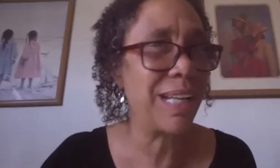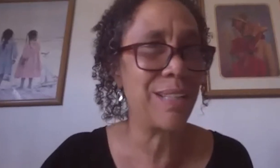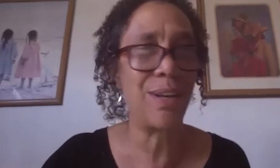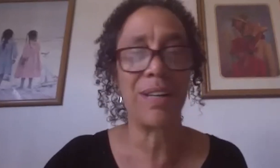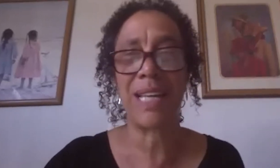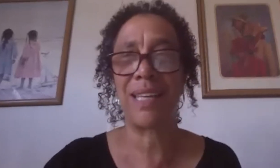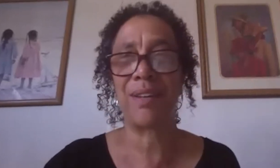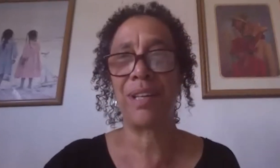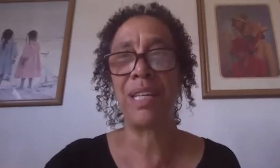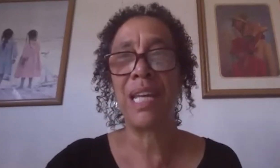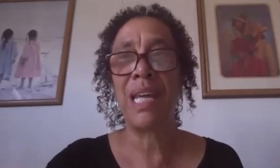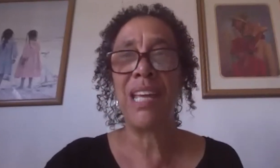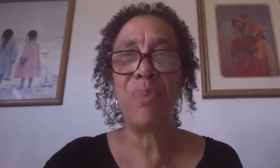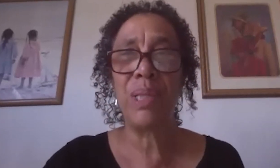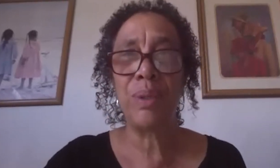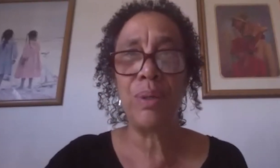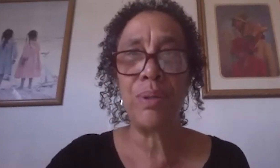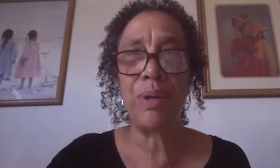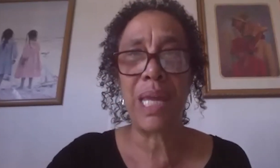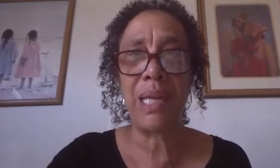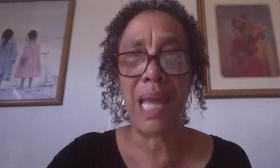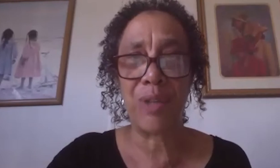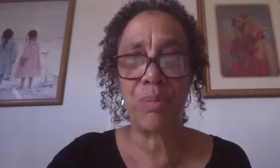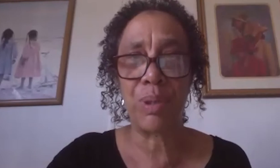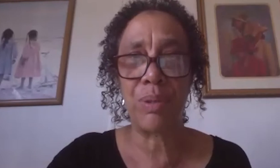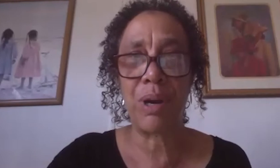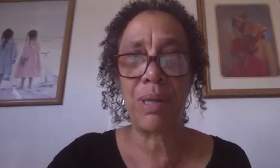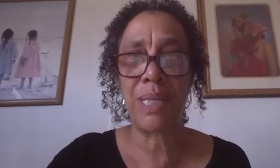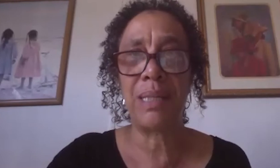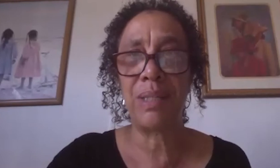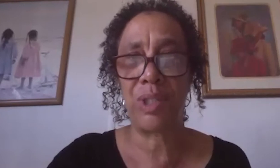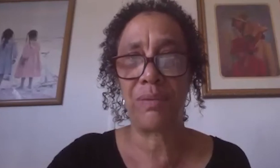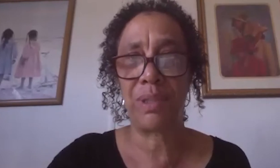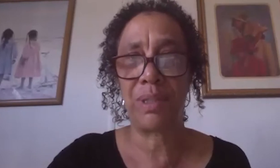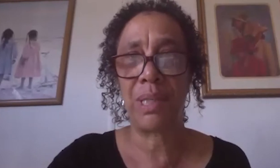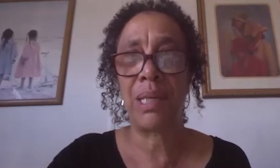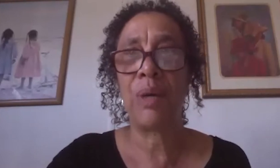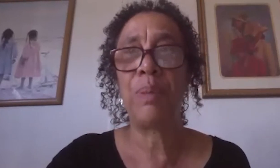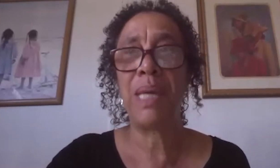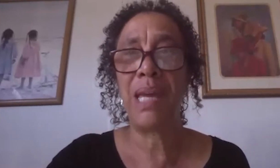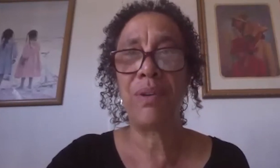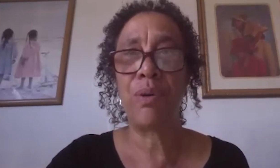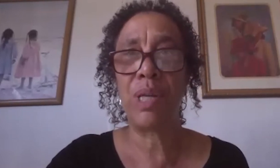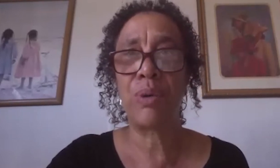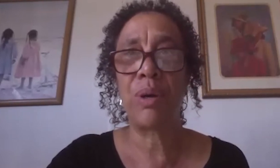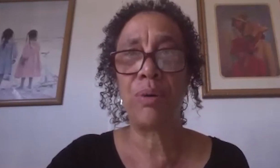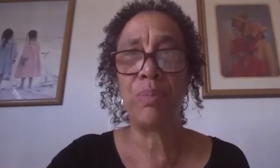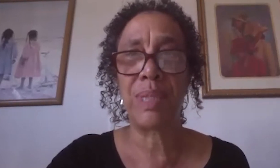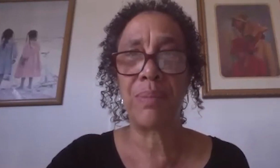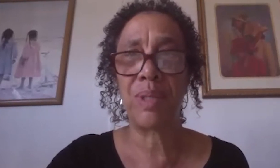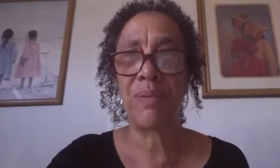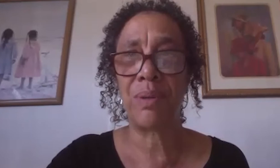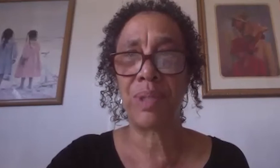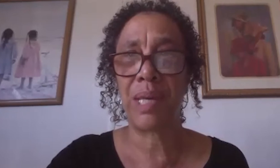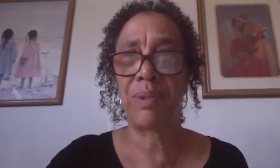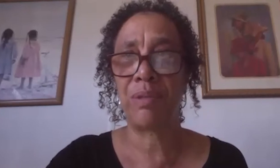profession, I can't talk, et cetera. If we lose or gain attributes, our identities shift. We behave according to our own